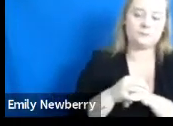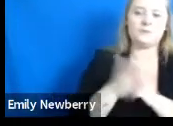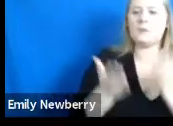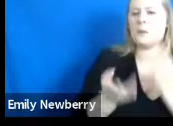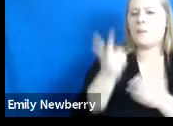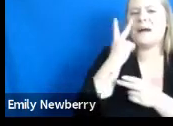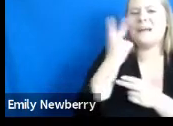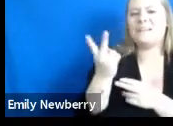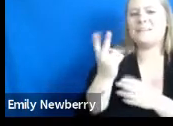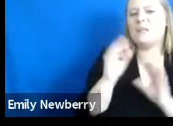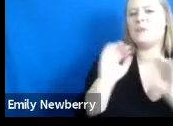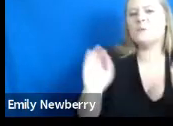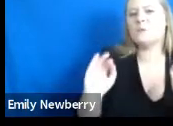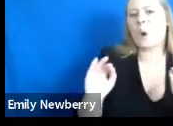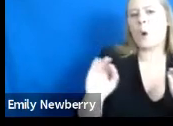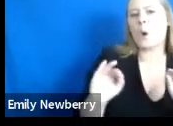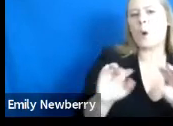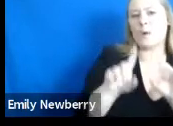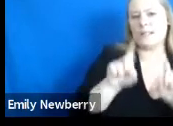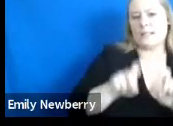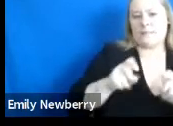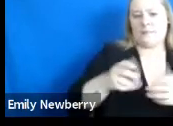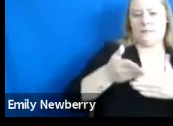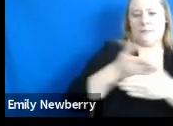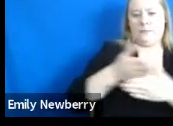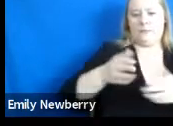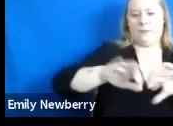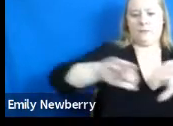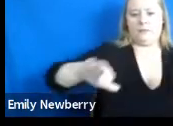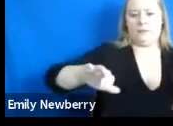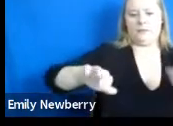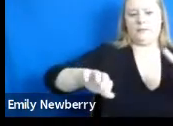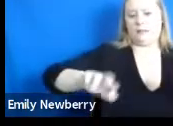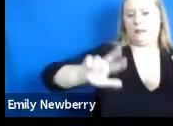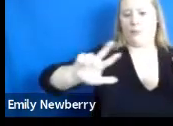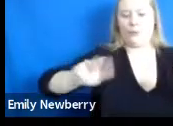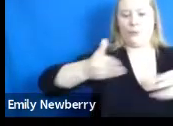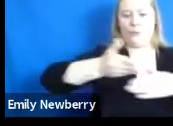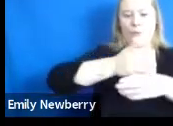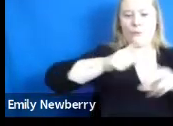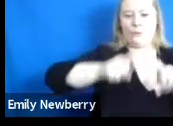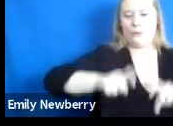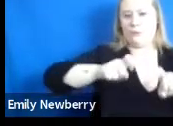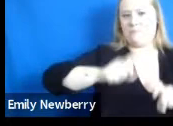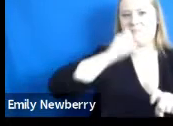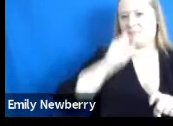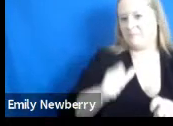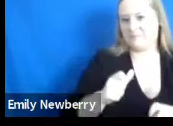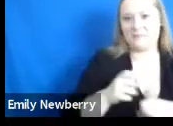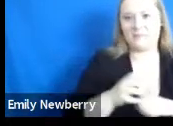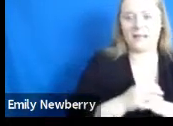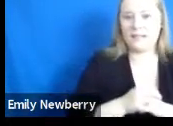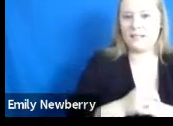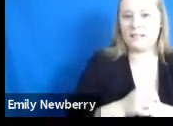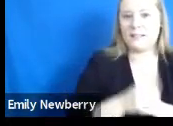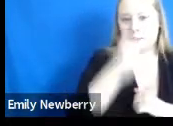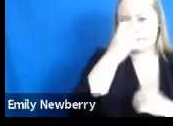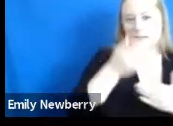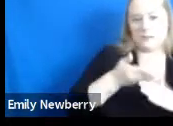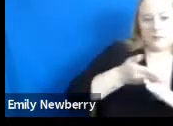no sampling done between 2nd and 3rd sampling period and 3rd and 4th sampling period as pre-growing,